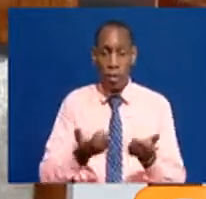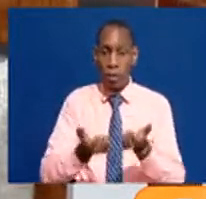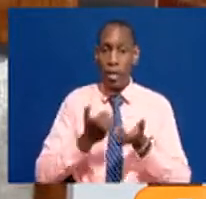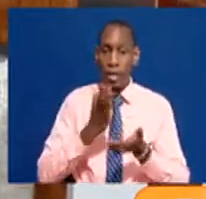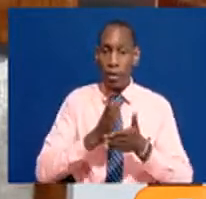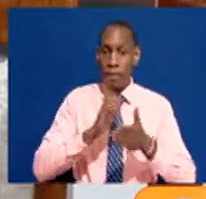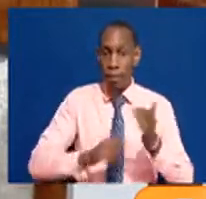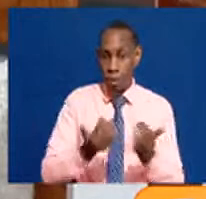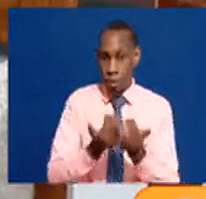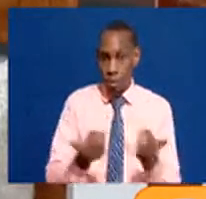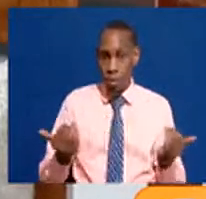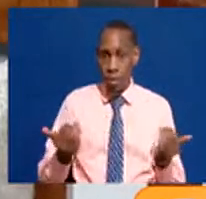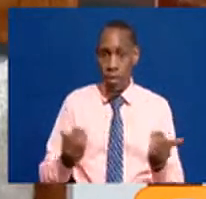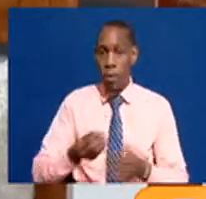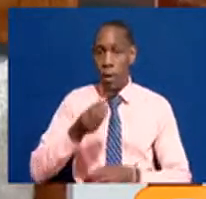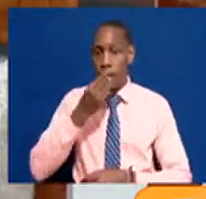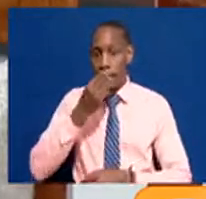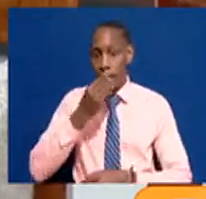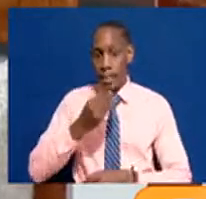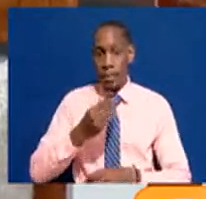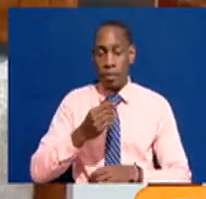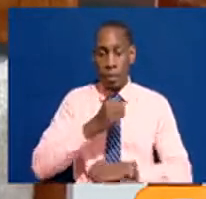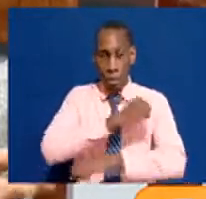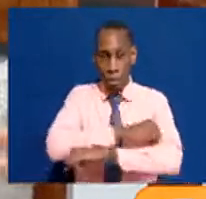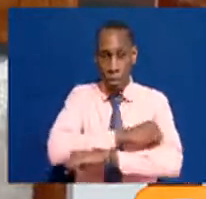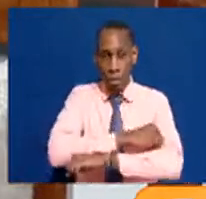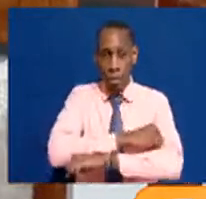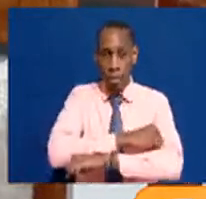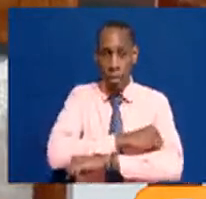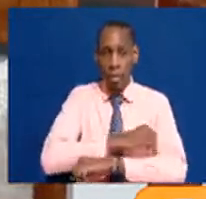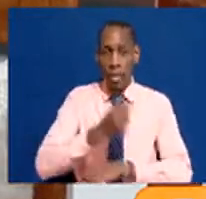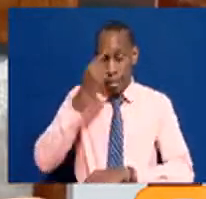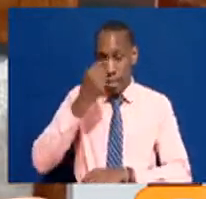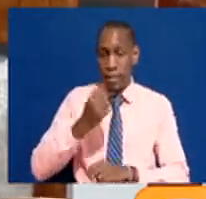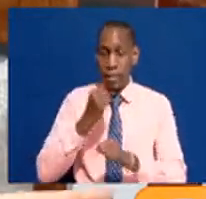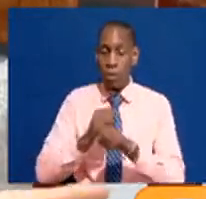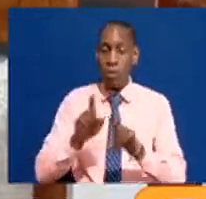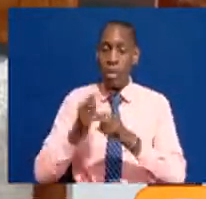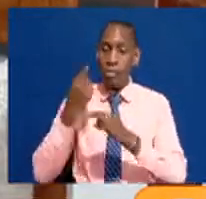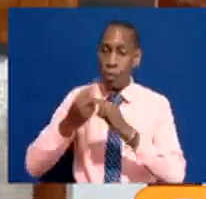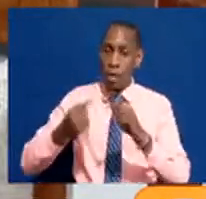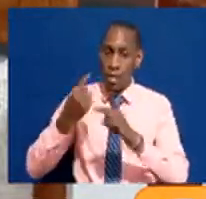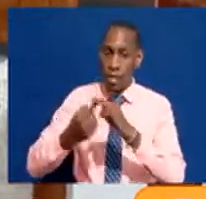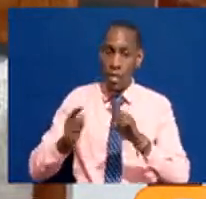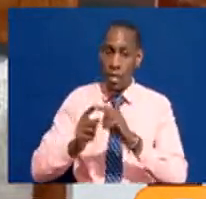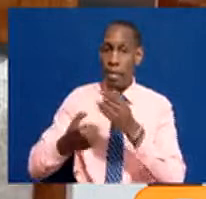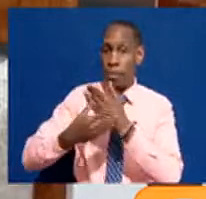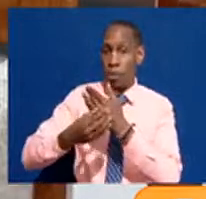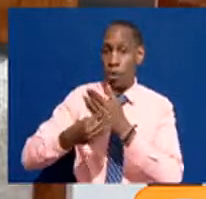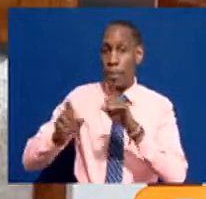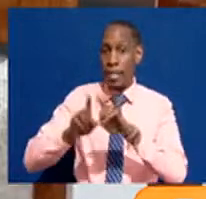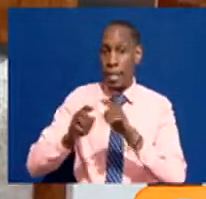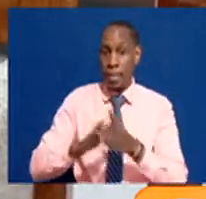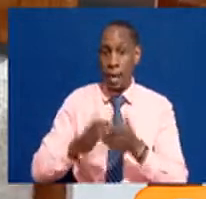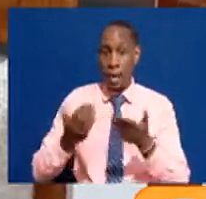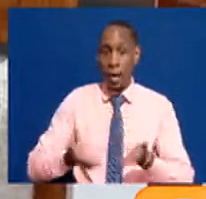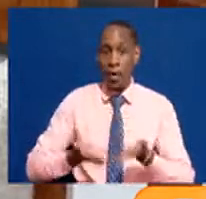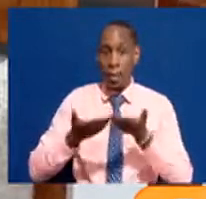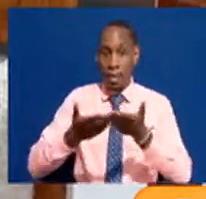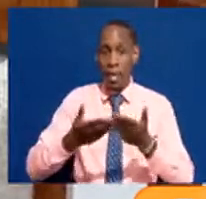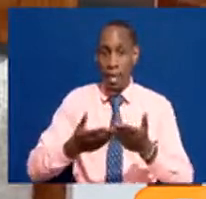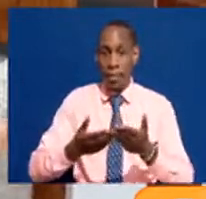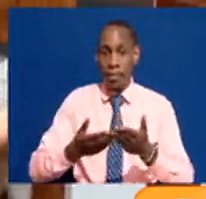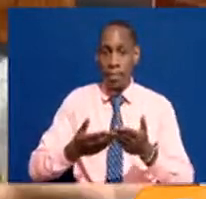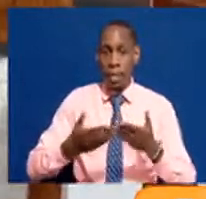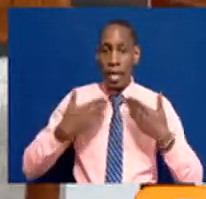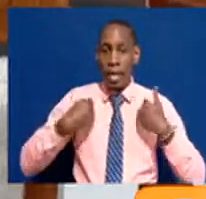the children have meals in school. India has been doing it for years. Can we learn from them? How are they giving healthy meals